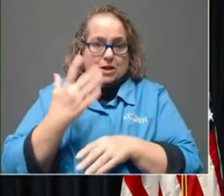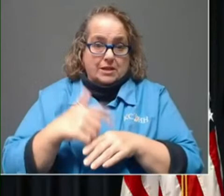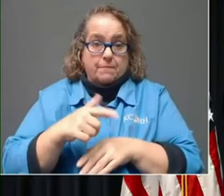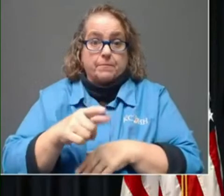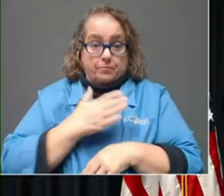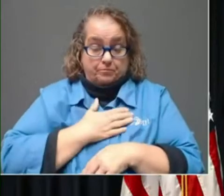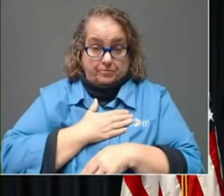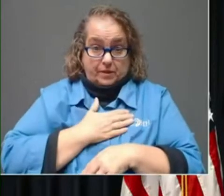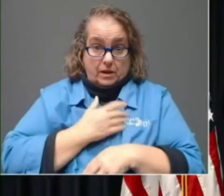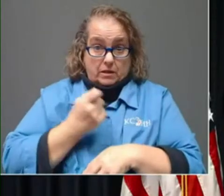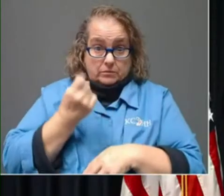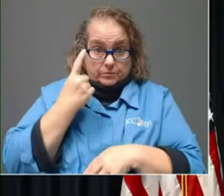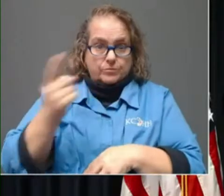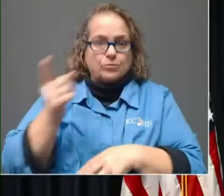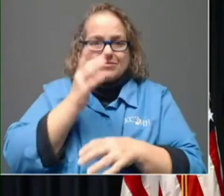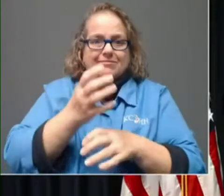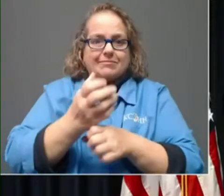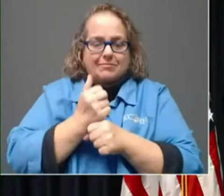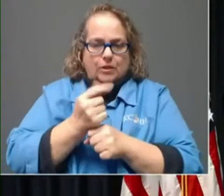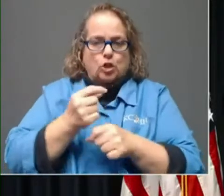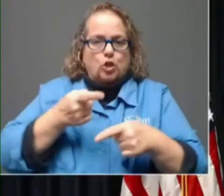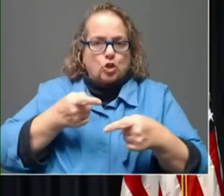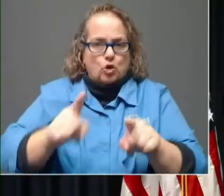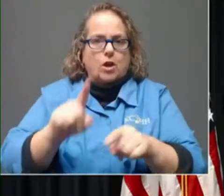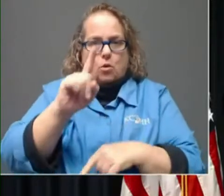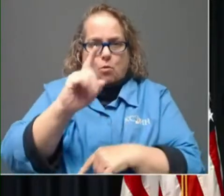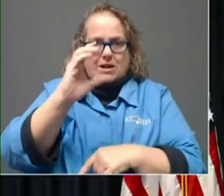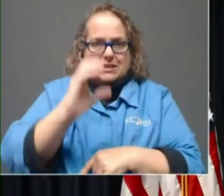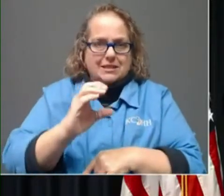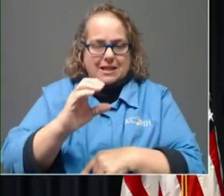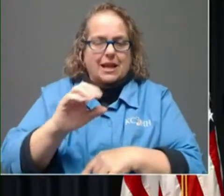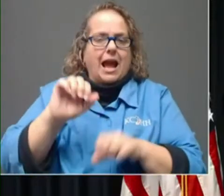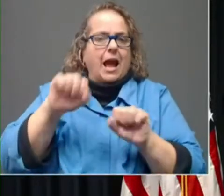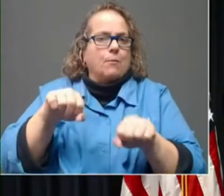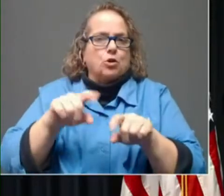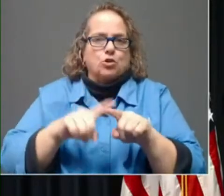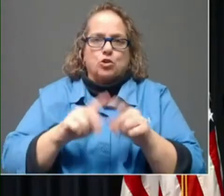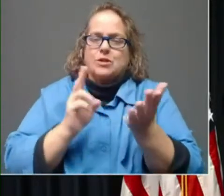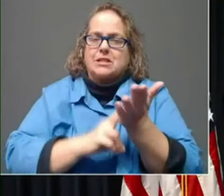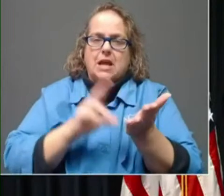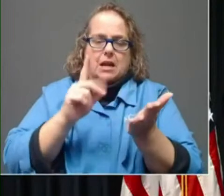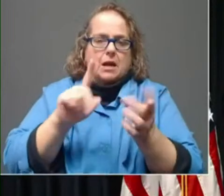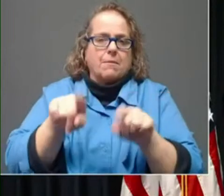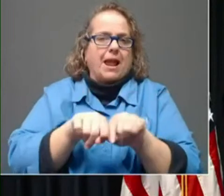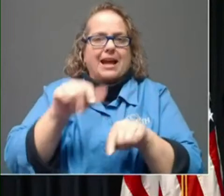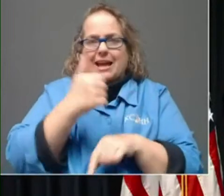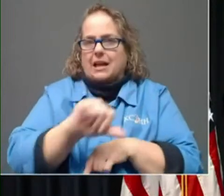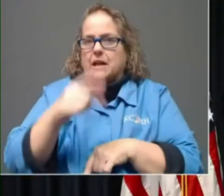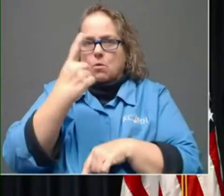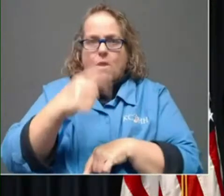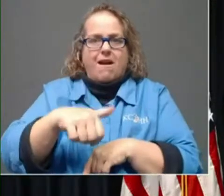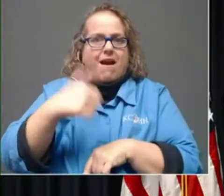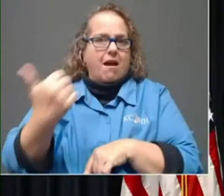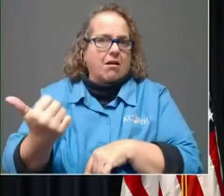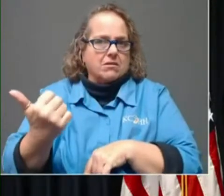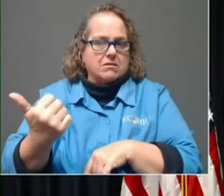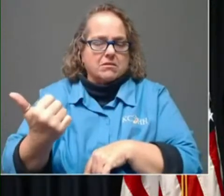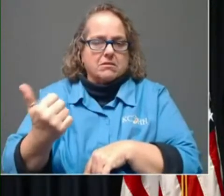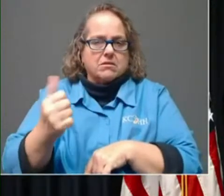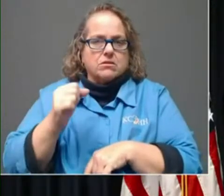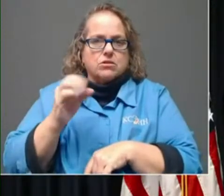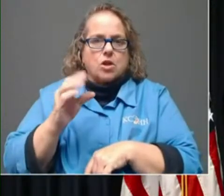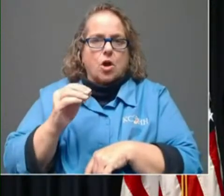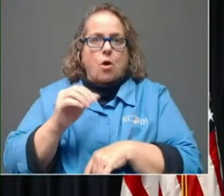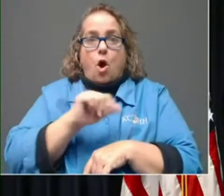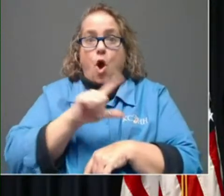they will get it during 1C, being able to sign up like anybody else out there. So all food